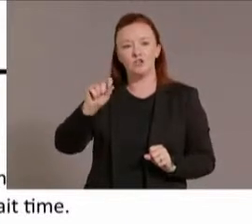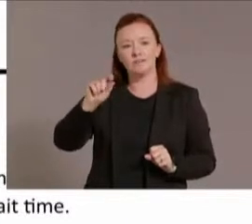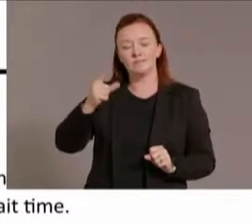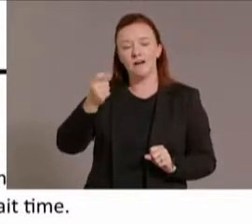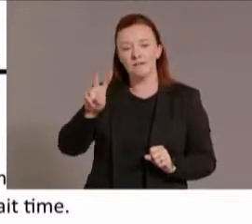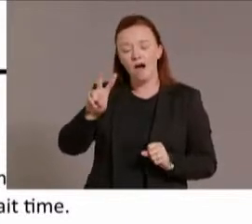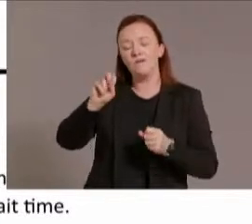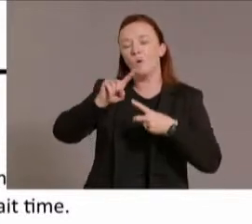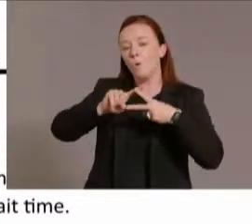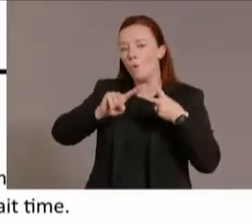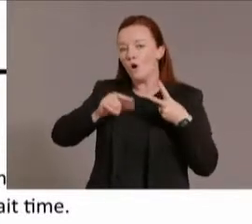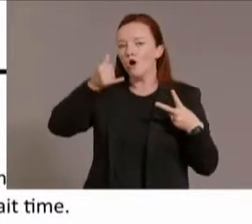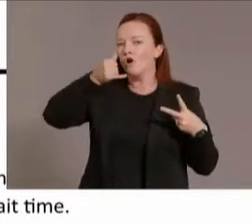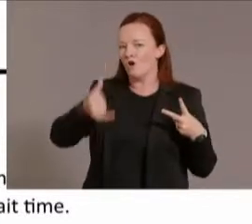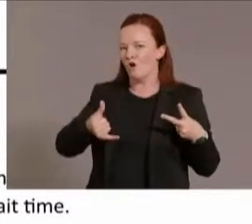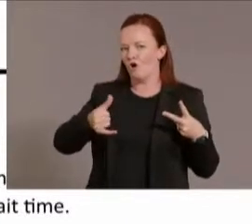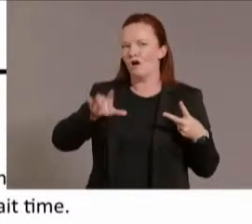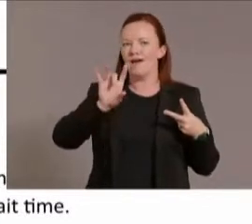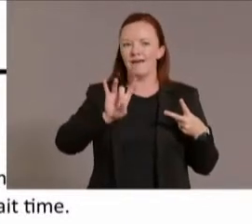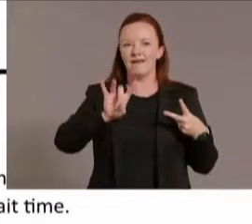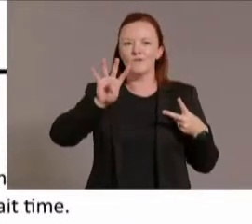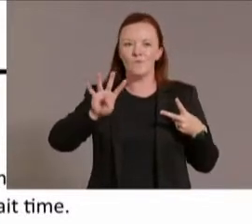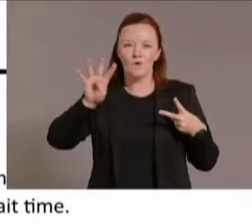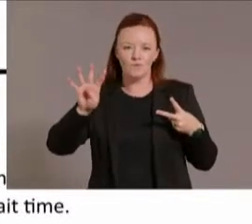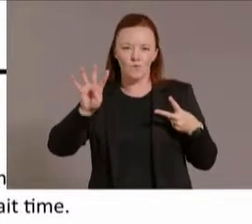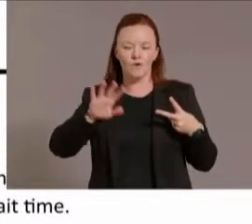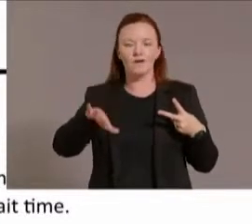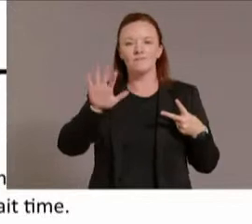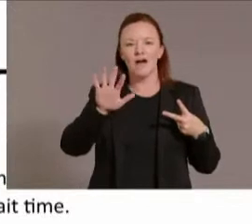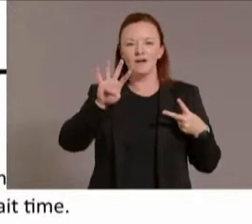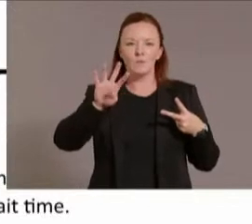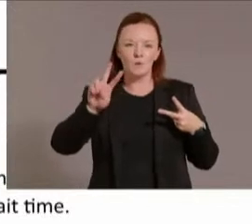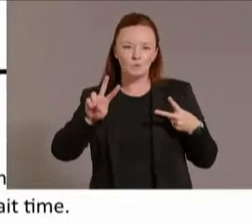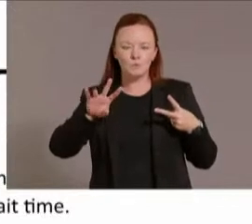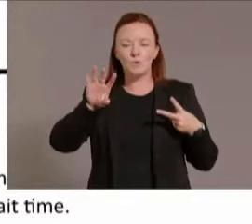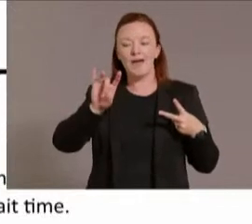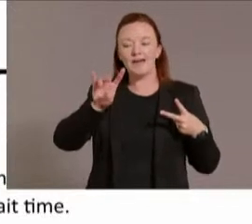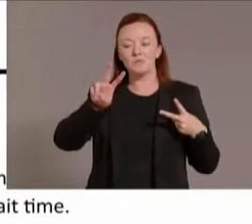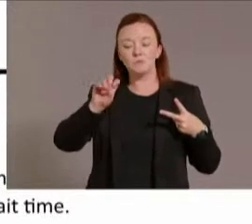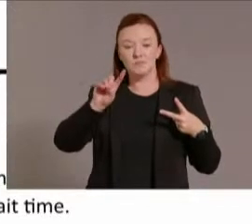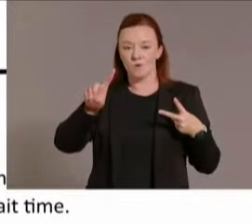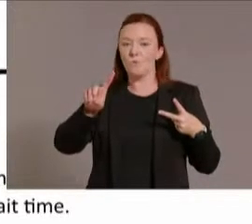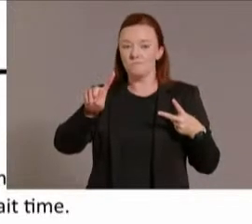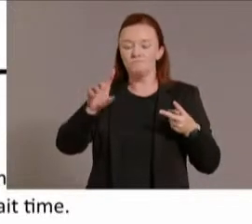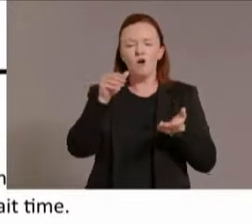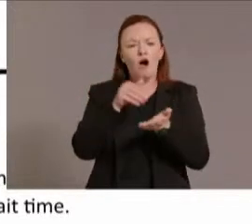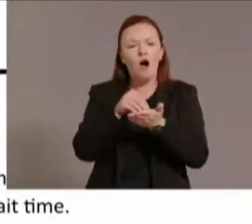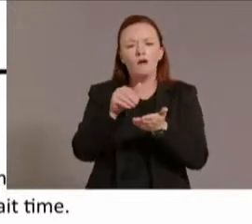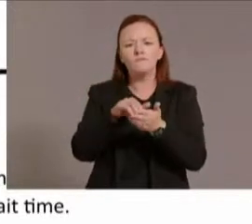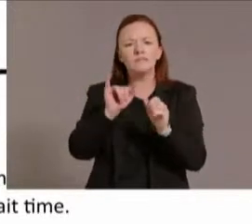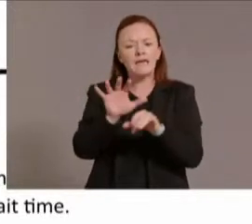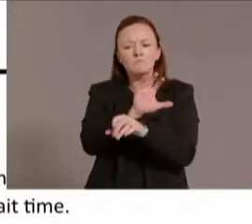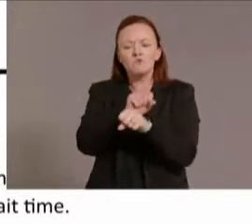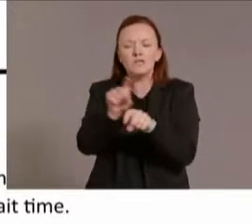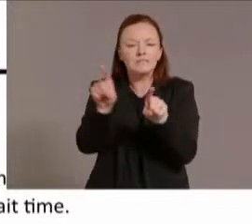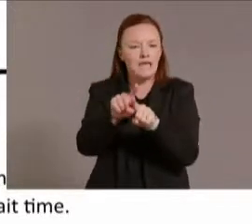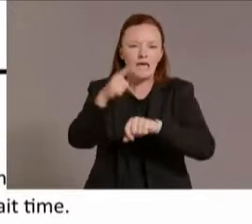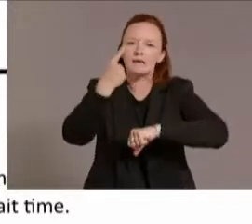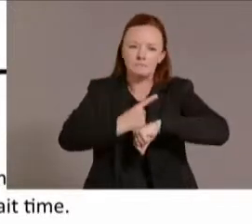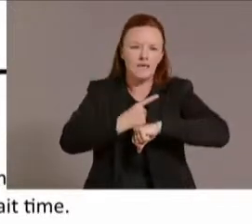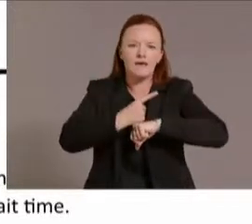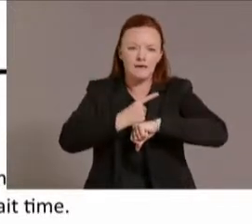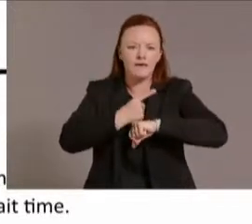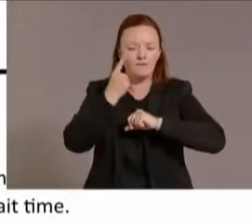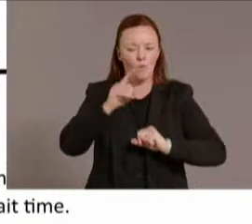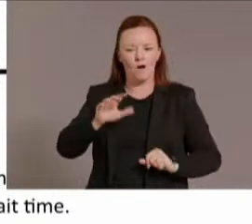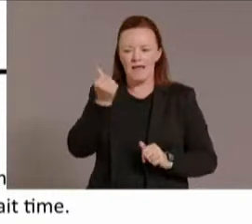844-542-8201. A lot of times you will find same-day appointments at all of our sites. We've got 7 sites around the state. You can